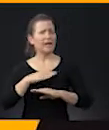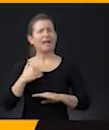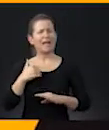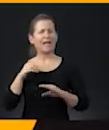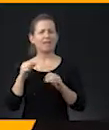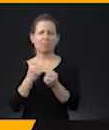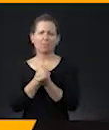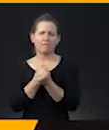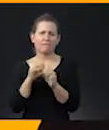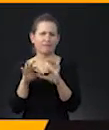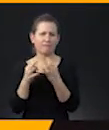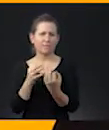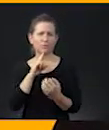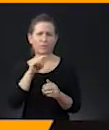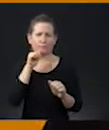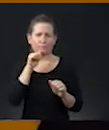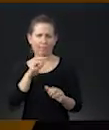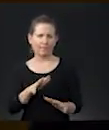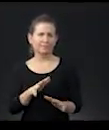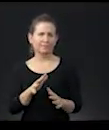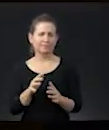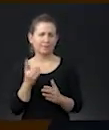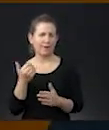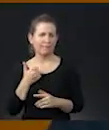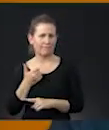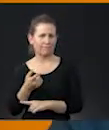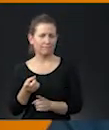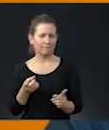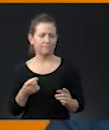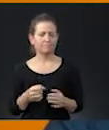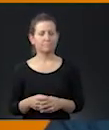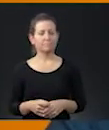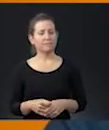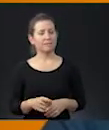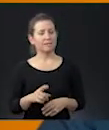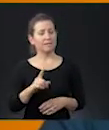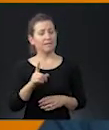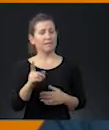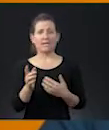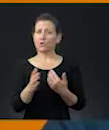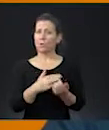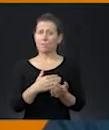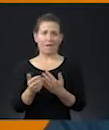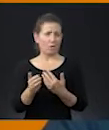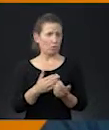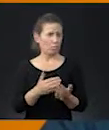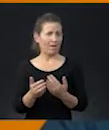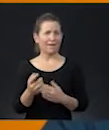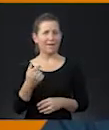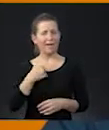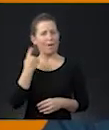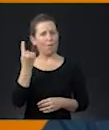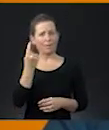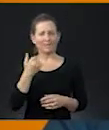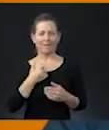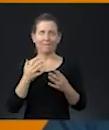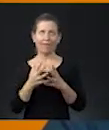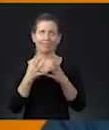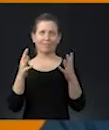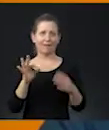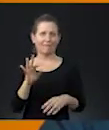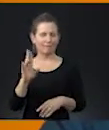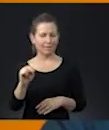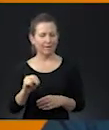and I'm blessed to say that. No matter what, always have lots of fun and